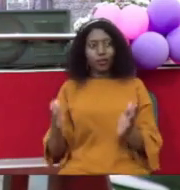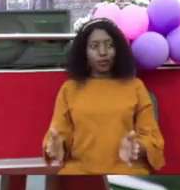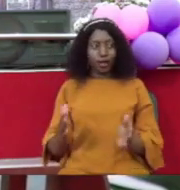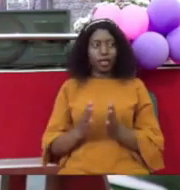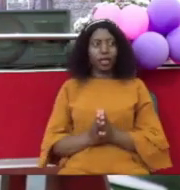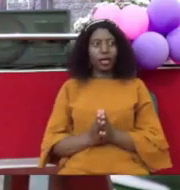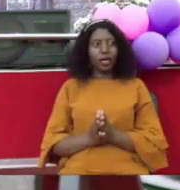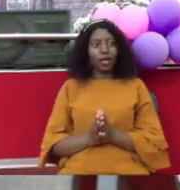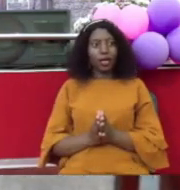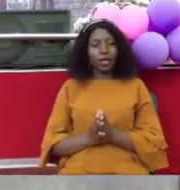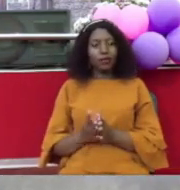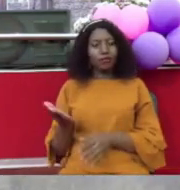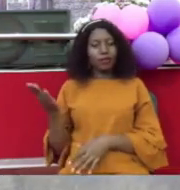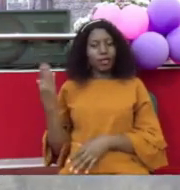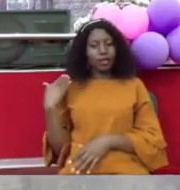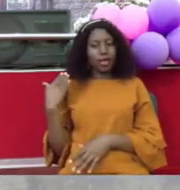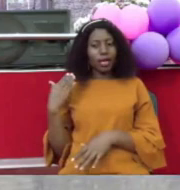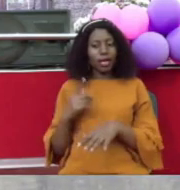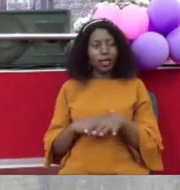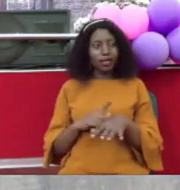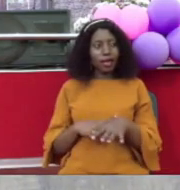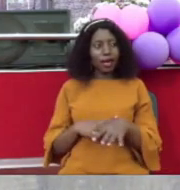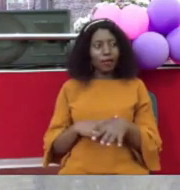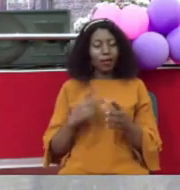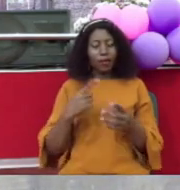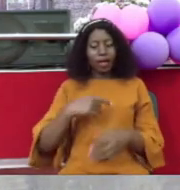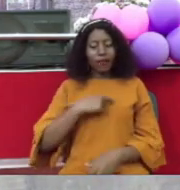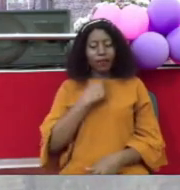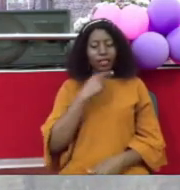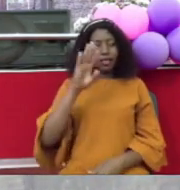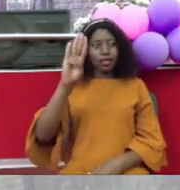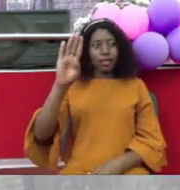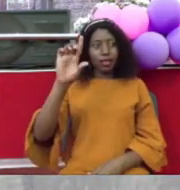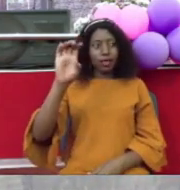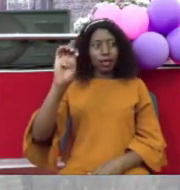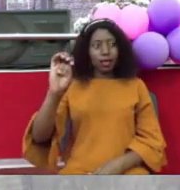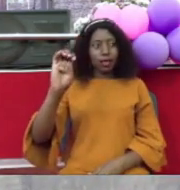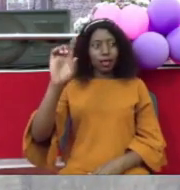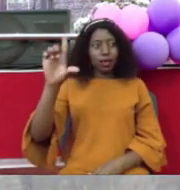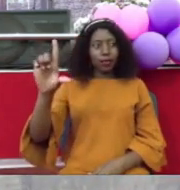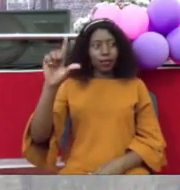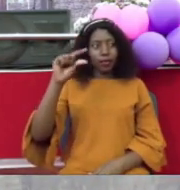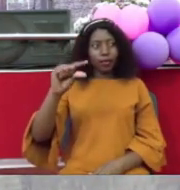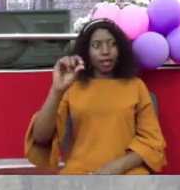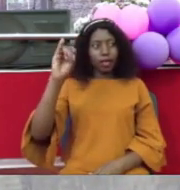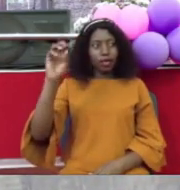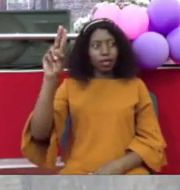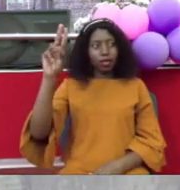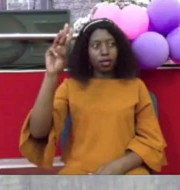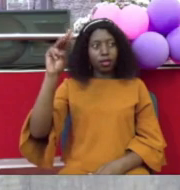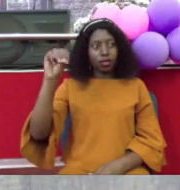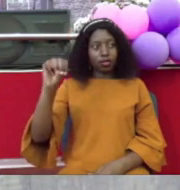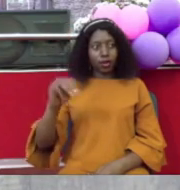was a time I was in Belgium. Kuna wakati nilikuwa pale nchi ya Belgium. I had my last born son while I was there. Nilipata mtoto wangu wa mwisho